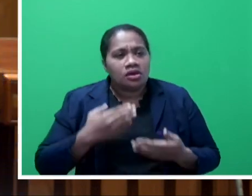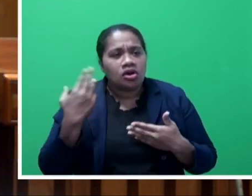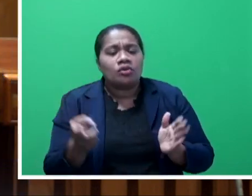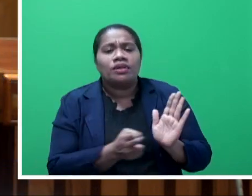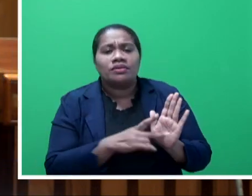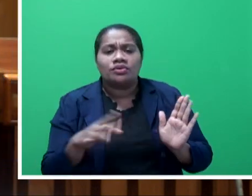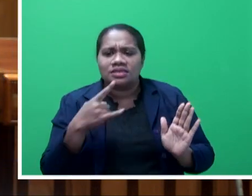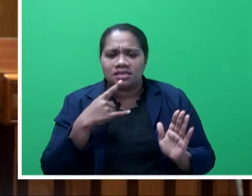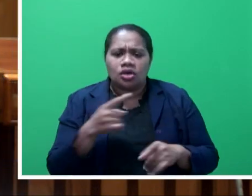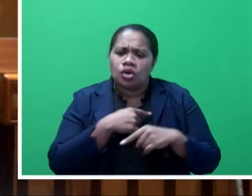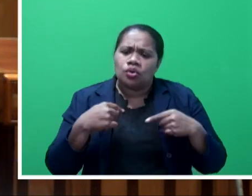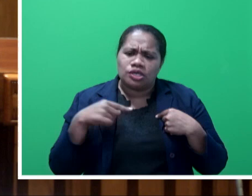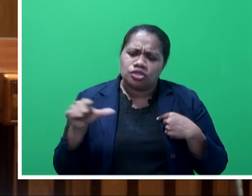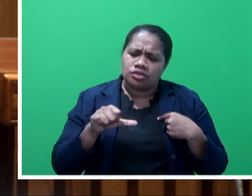Airways.